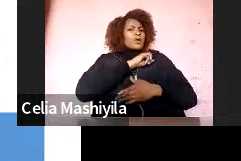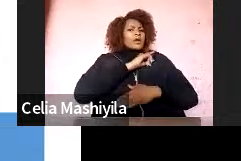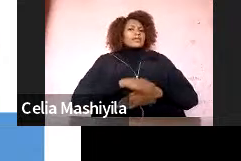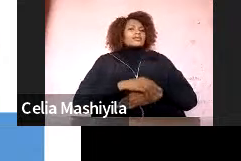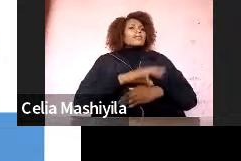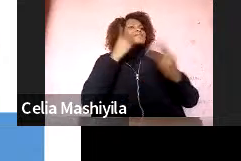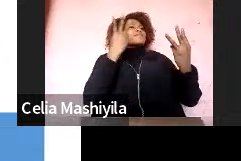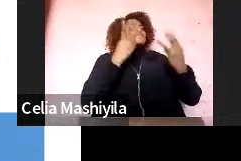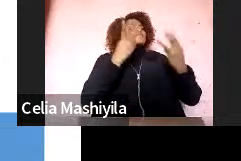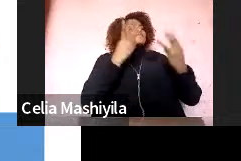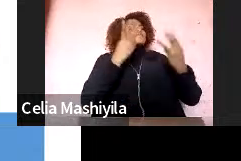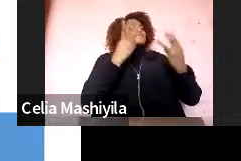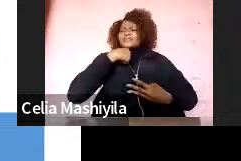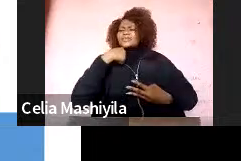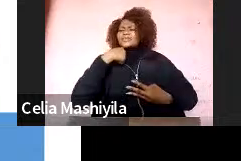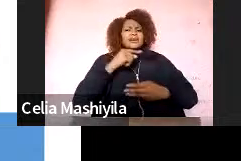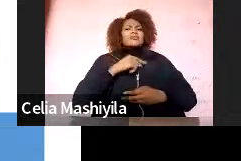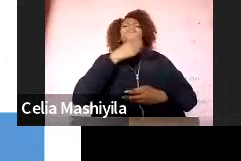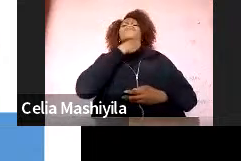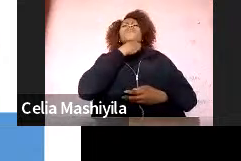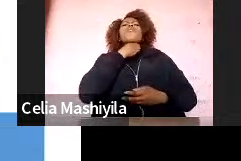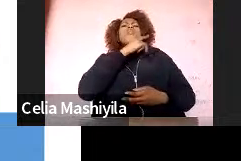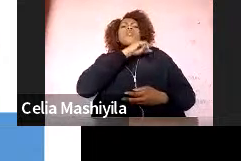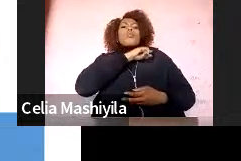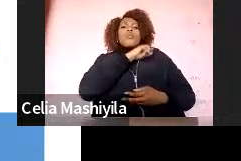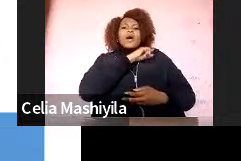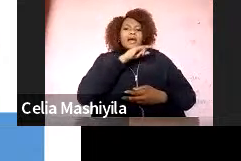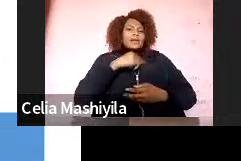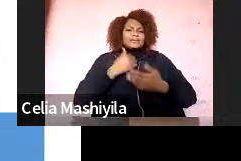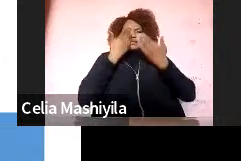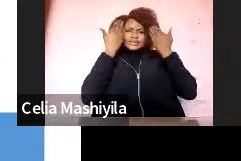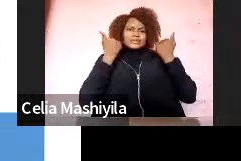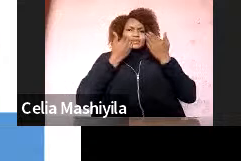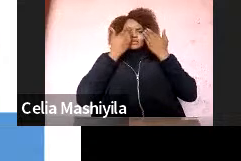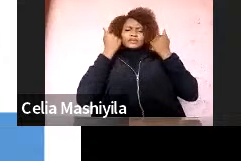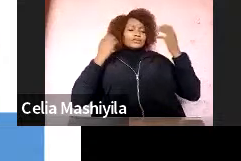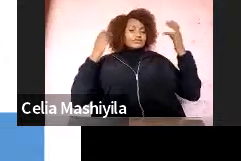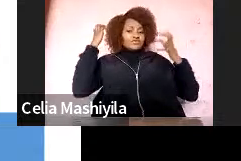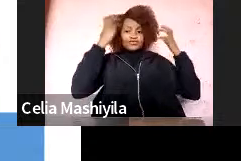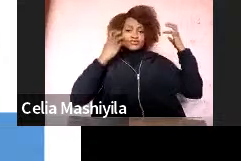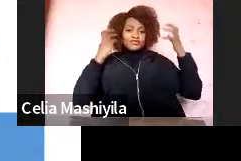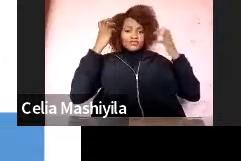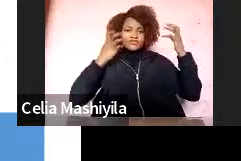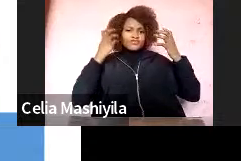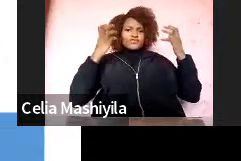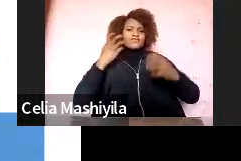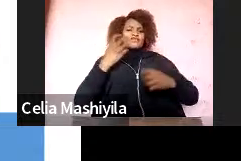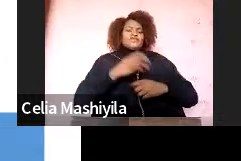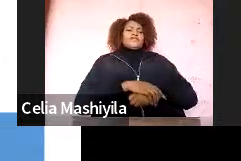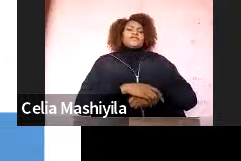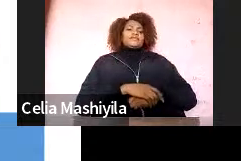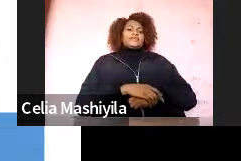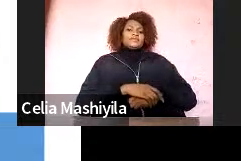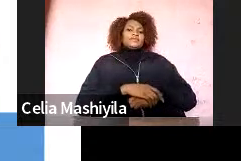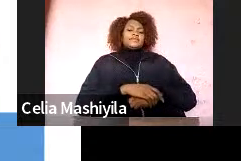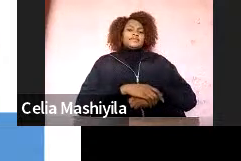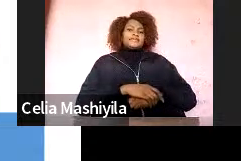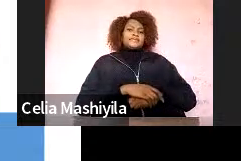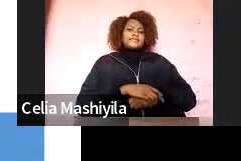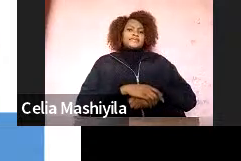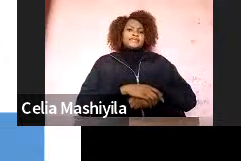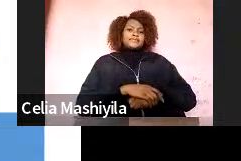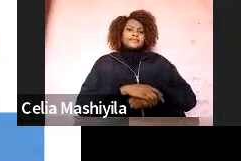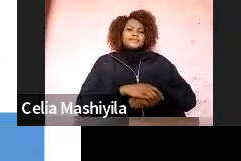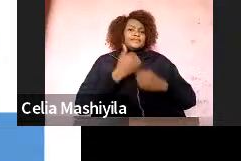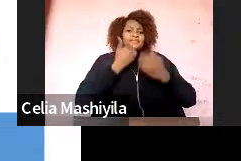why now I thought I will not be owing after this declaration. It will be a refund, it will be a minus and so on. But I don't know